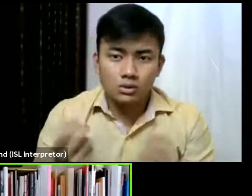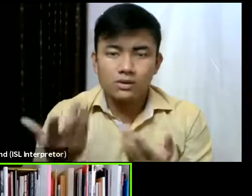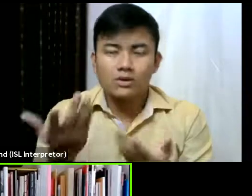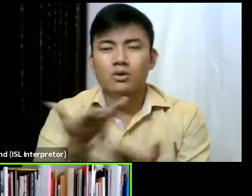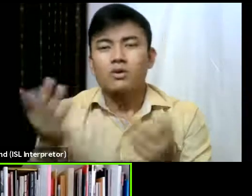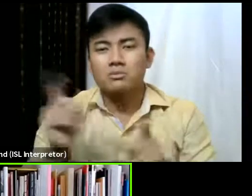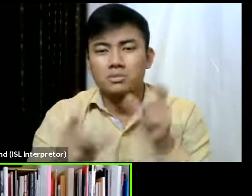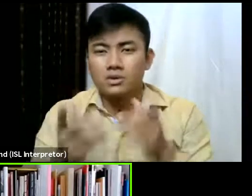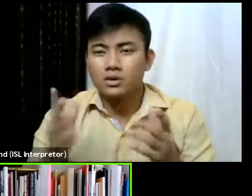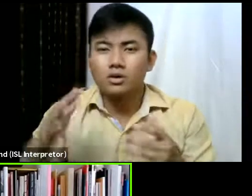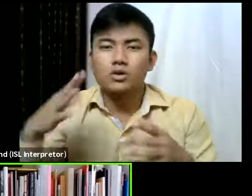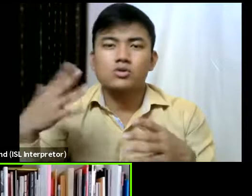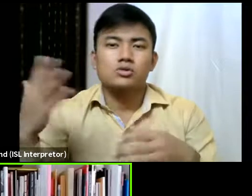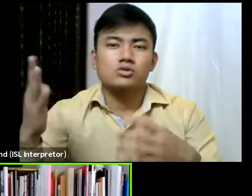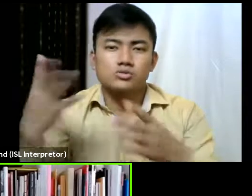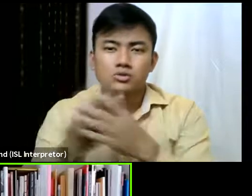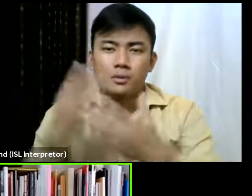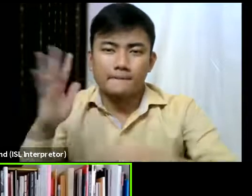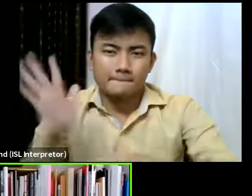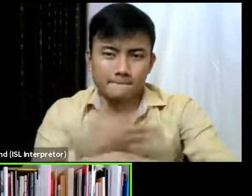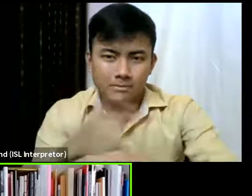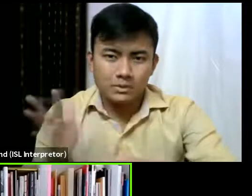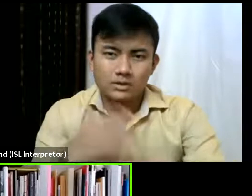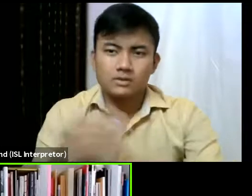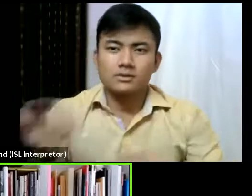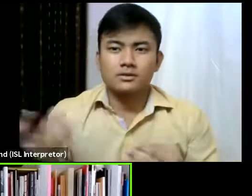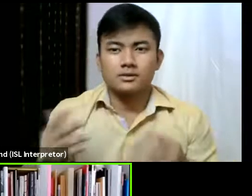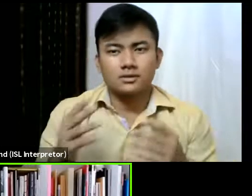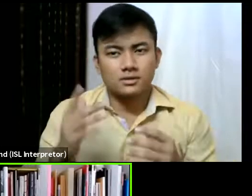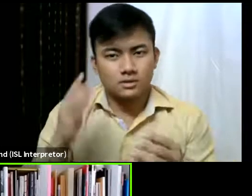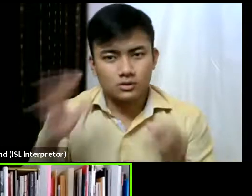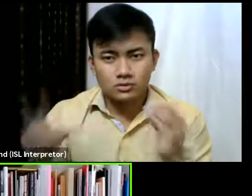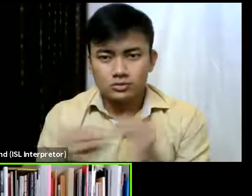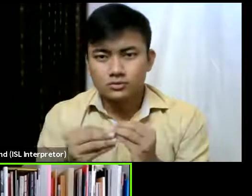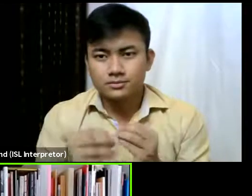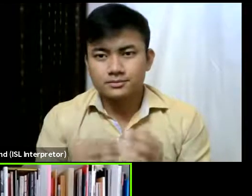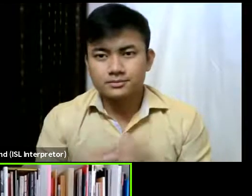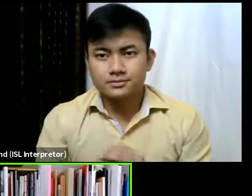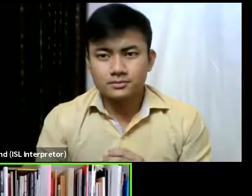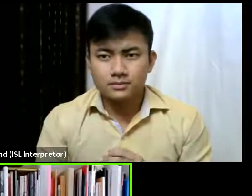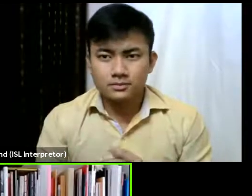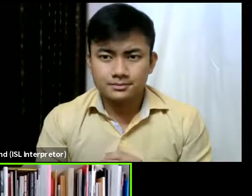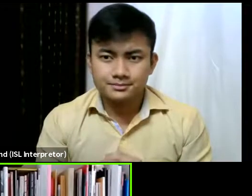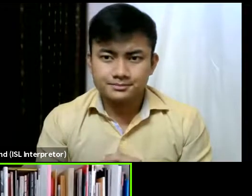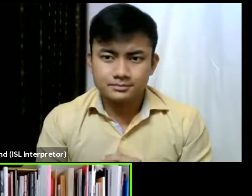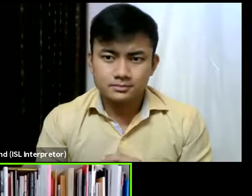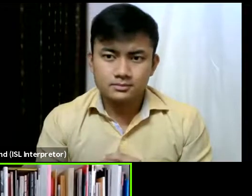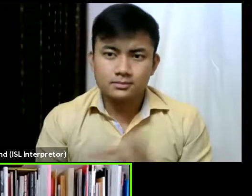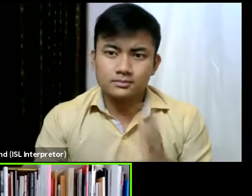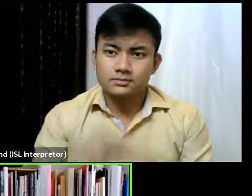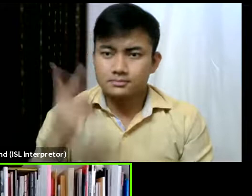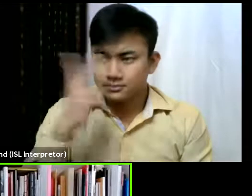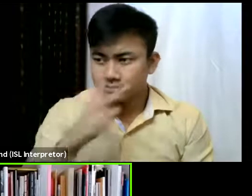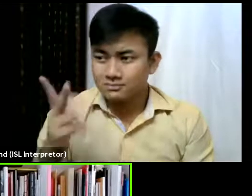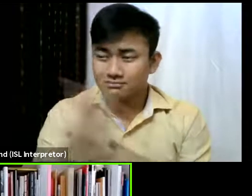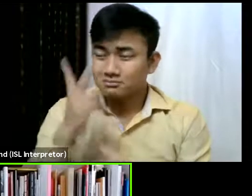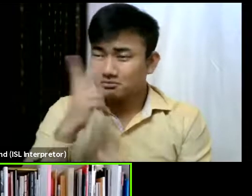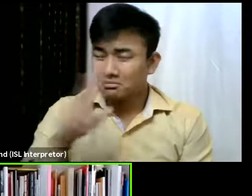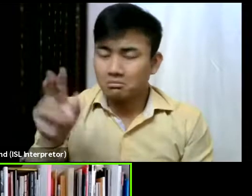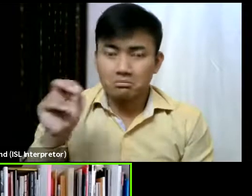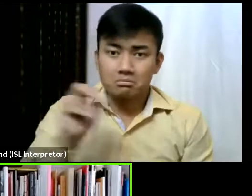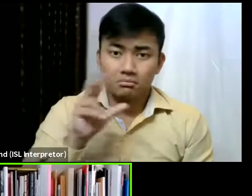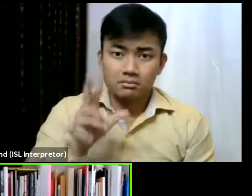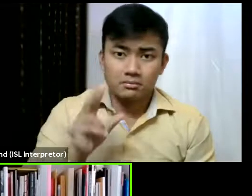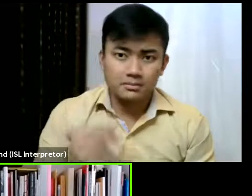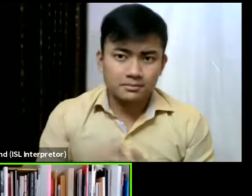to especially a specific location of the Highland that is not necessarily as gorgeous or well taken as other.